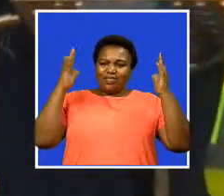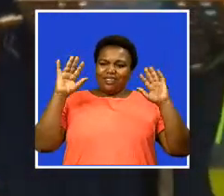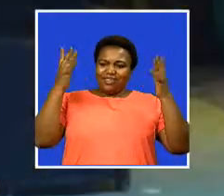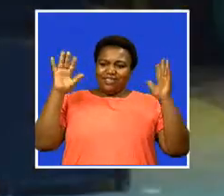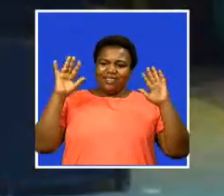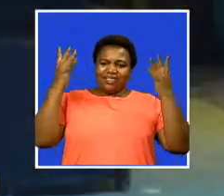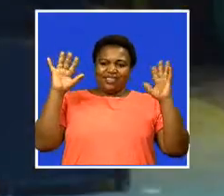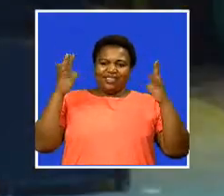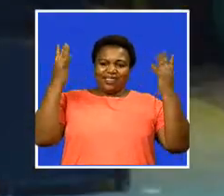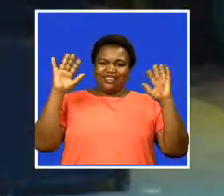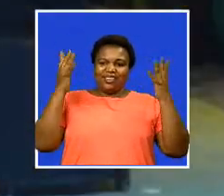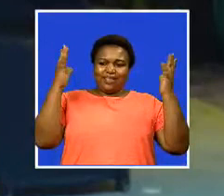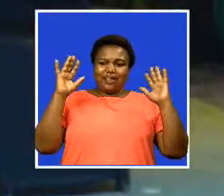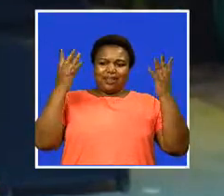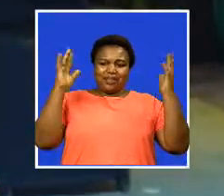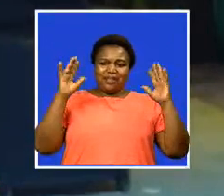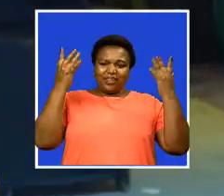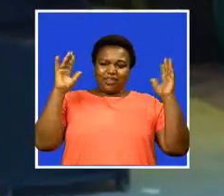more.